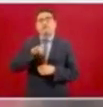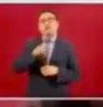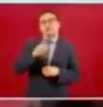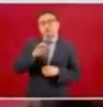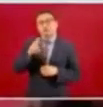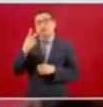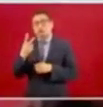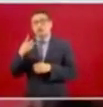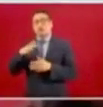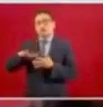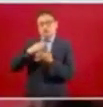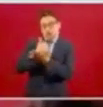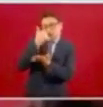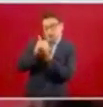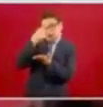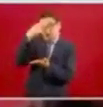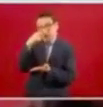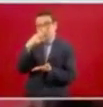area